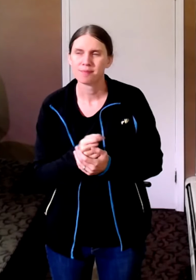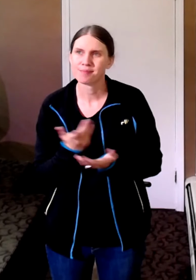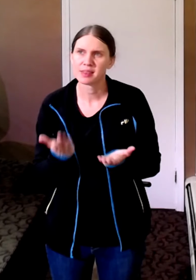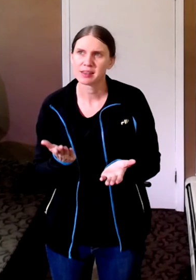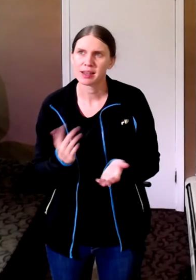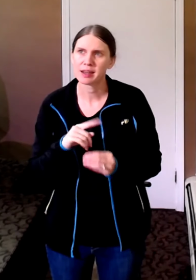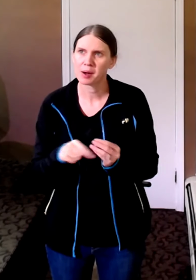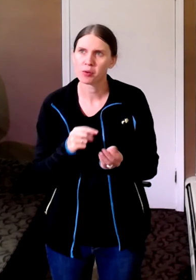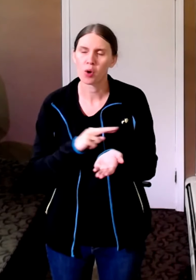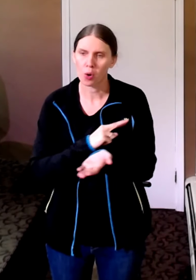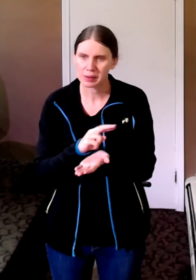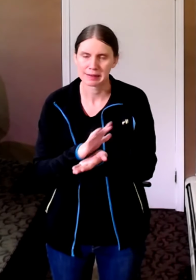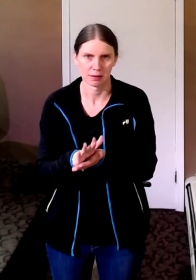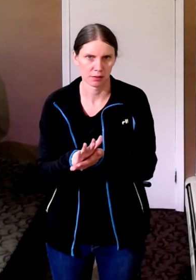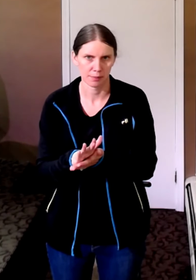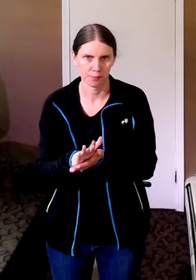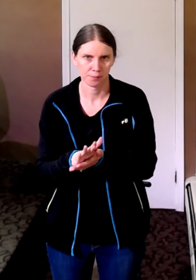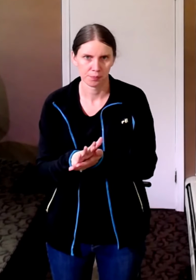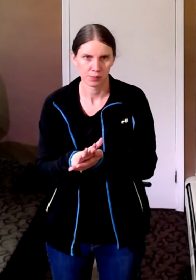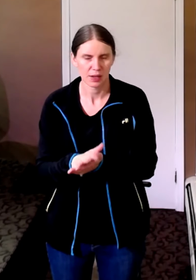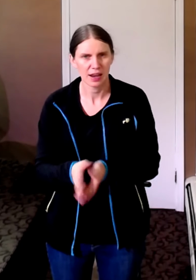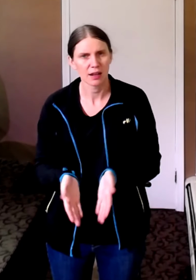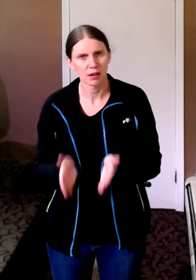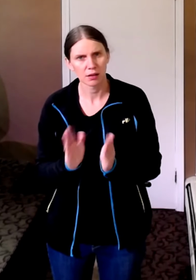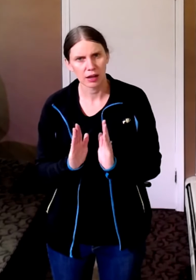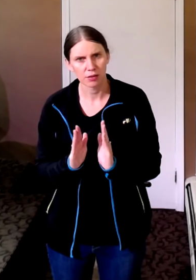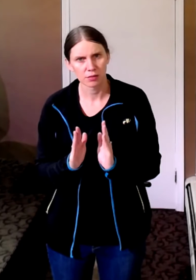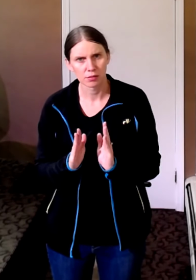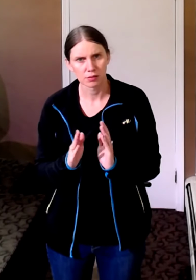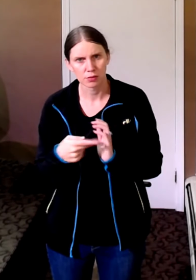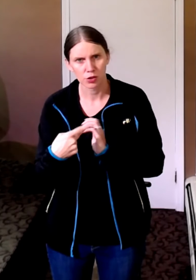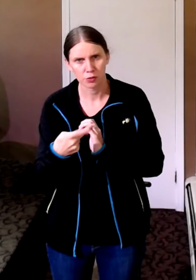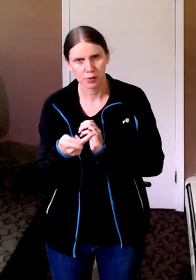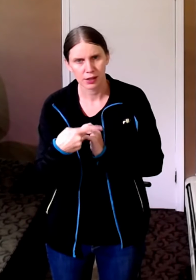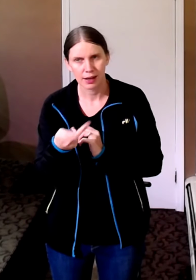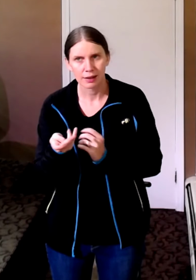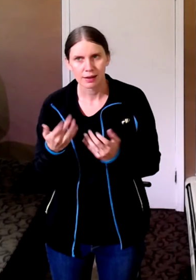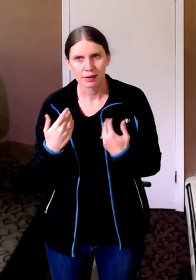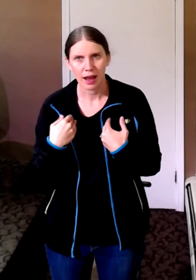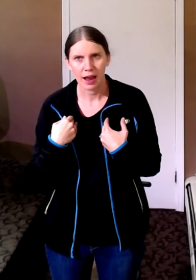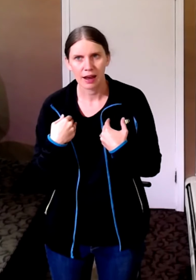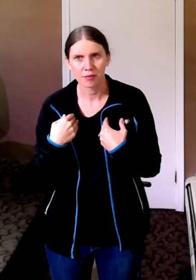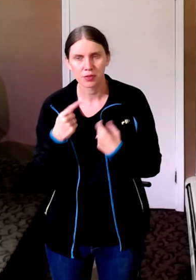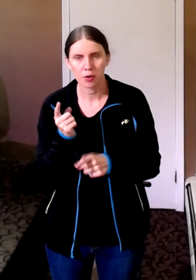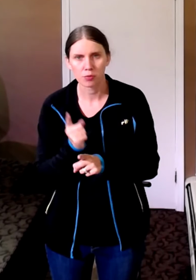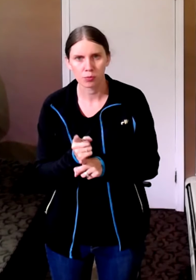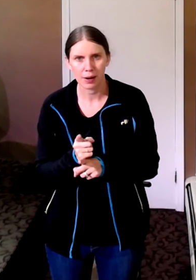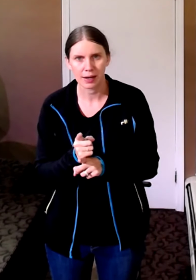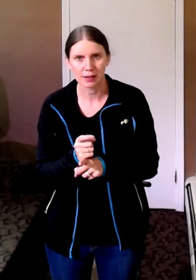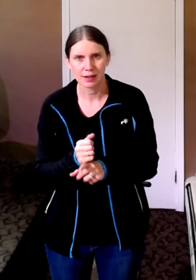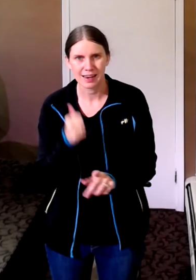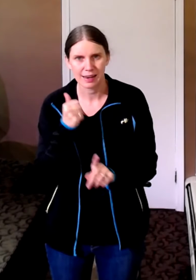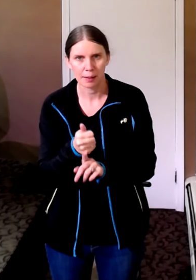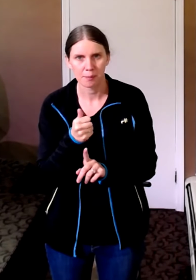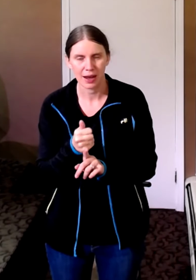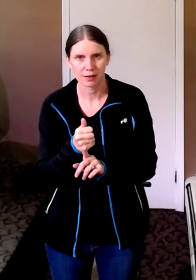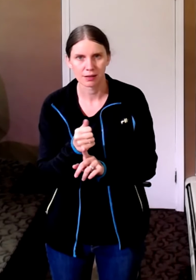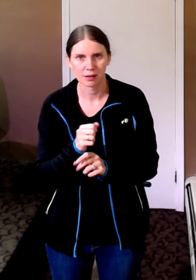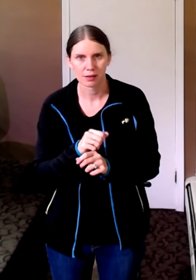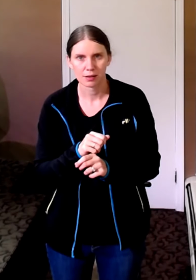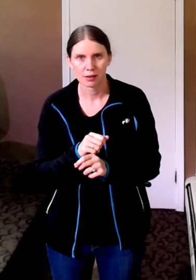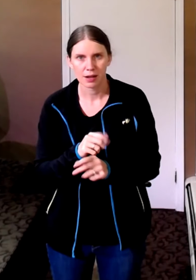holiness is that it enables us to have the right kind of impact on